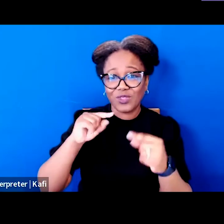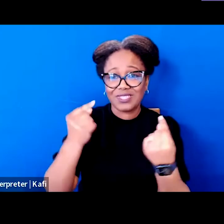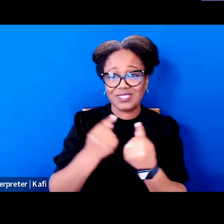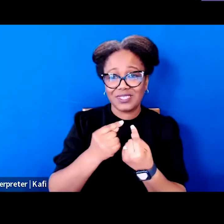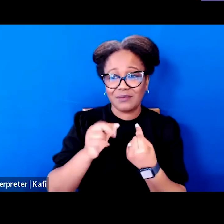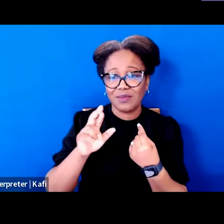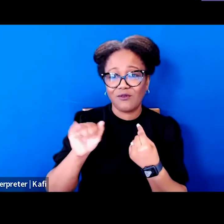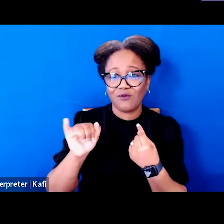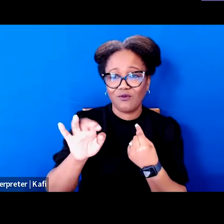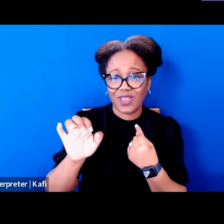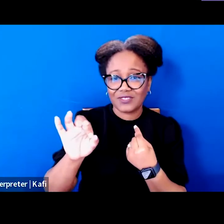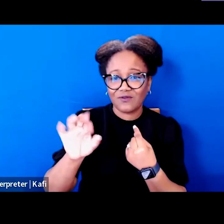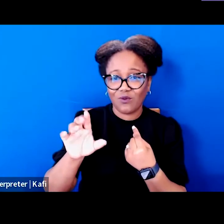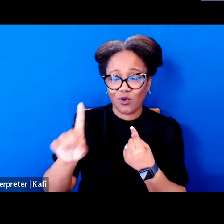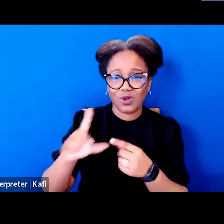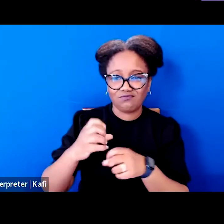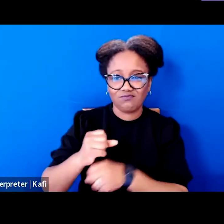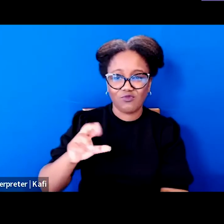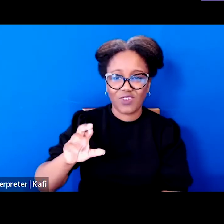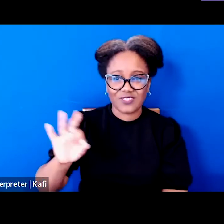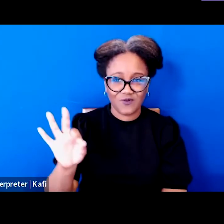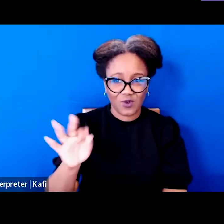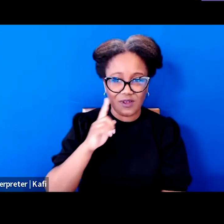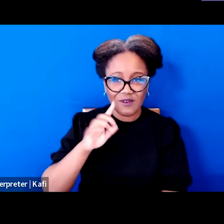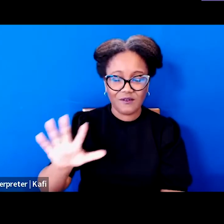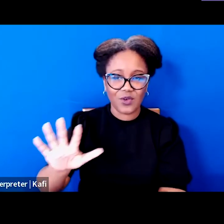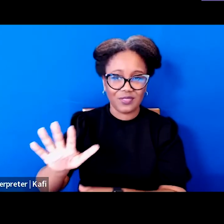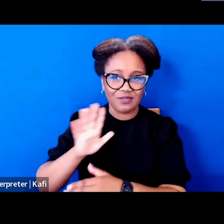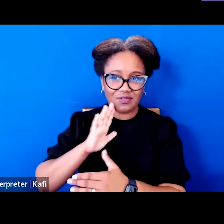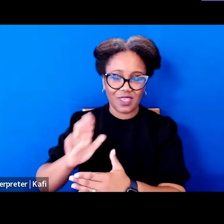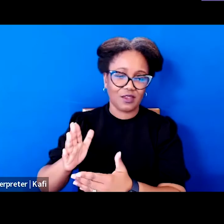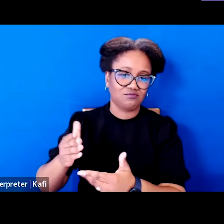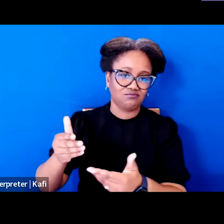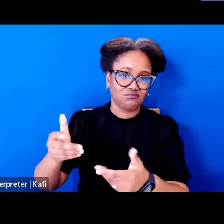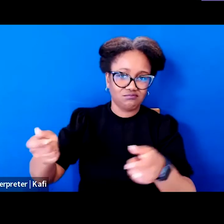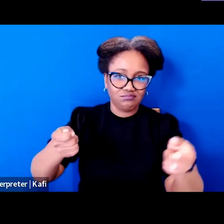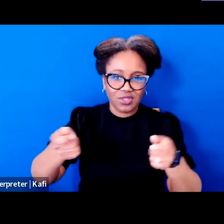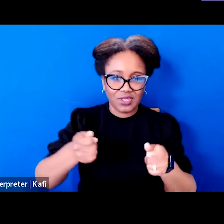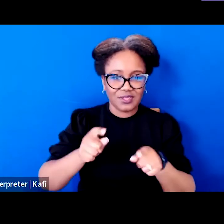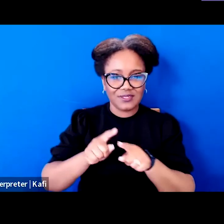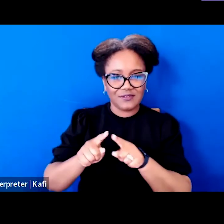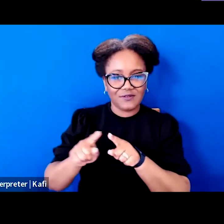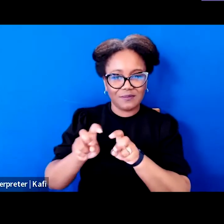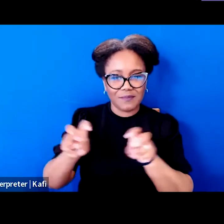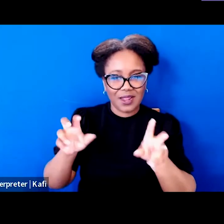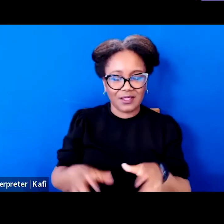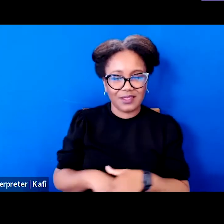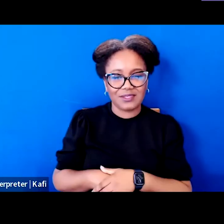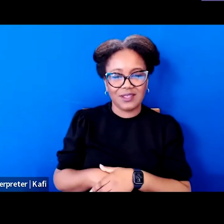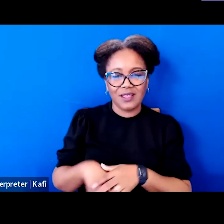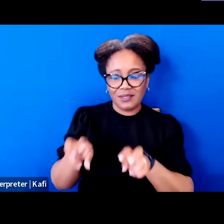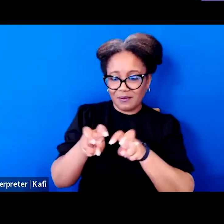United States, and in China. Angela, thank you so much for joining us. As an immigrant woman